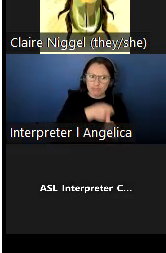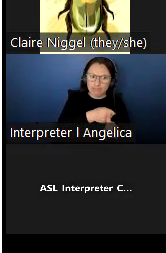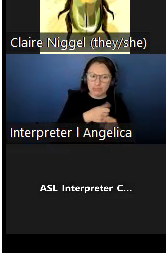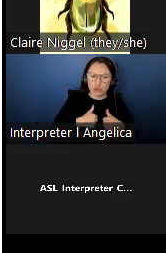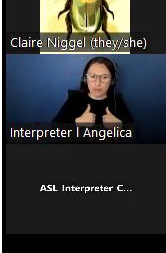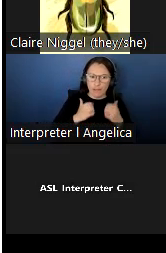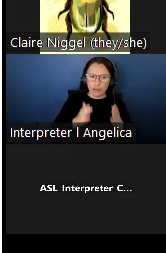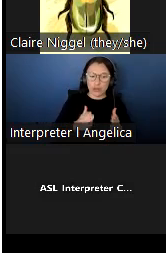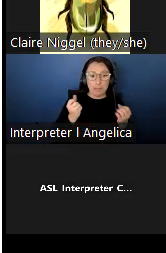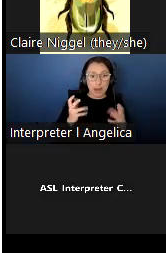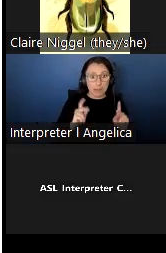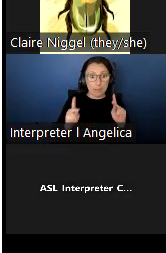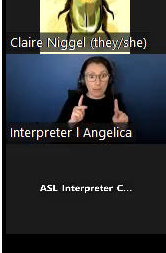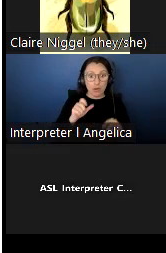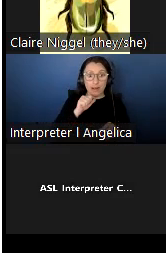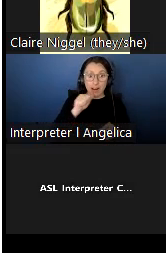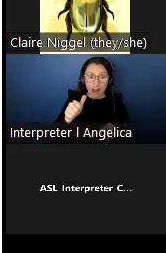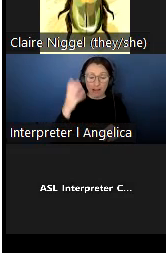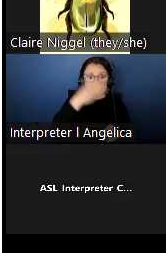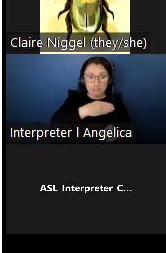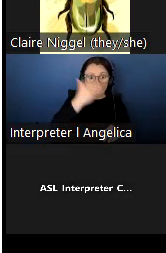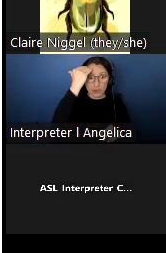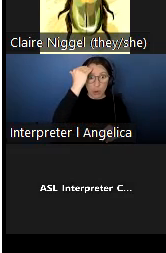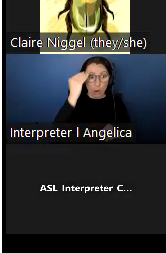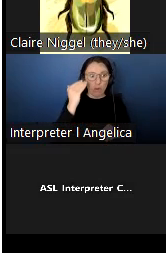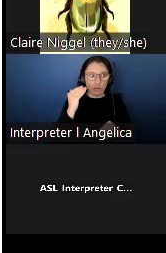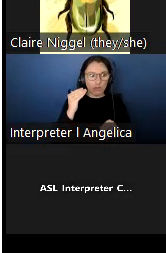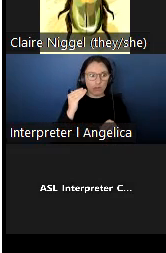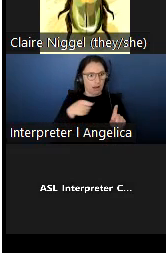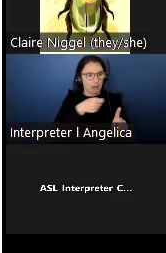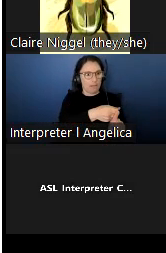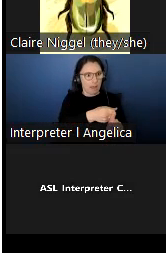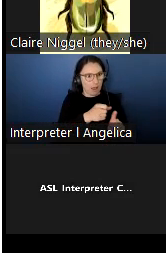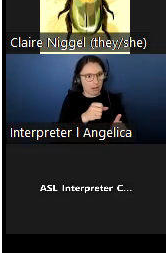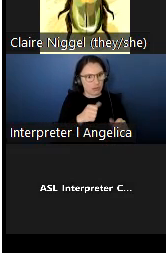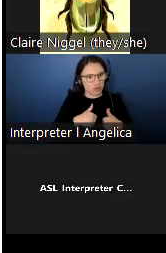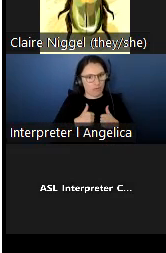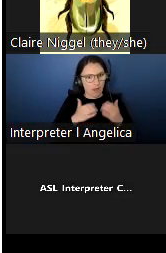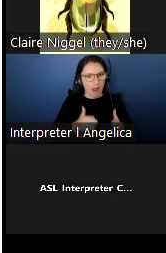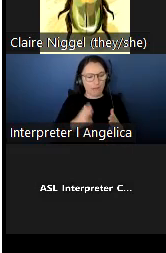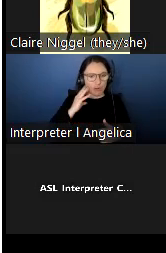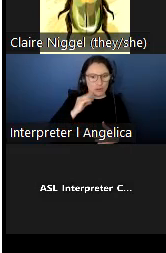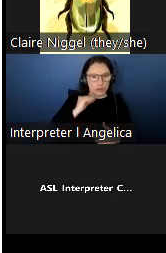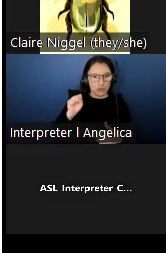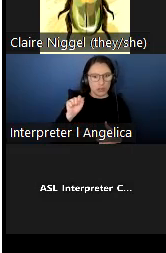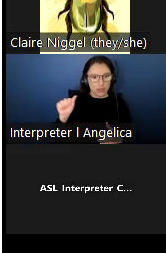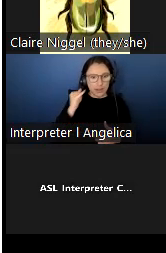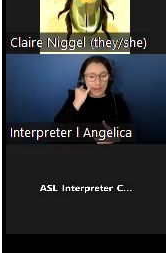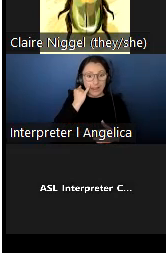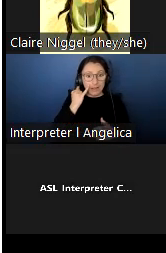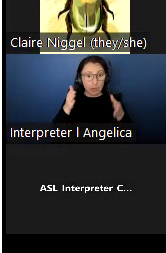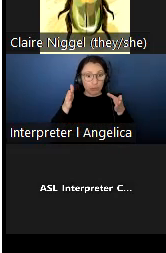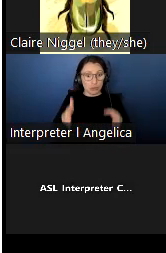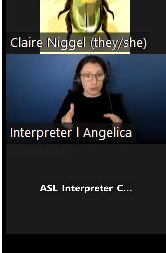people do not know how much of a barrier money can pose to a survivor of sexual assault. When someone chooses to commit sexual